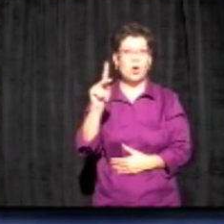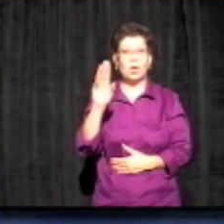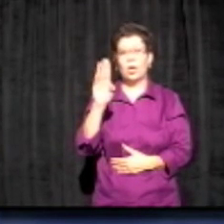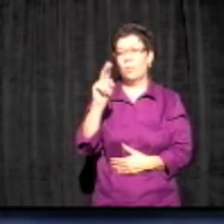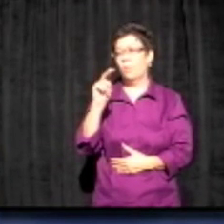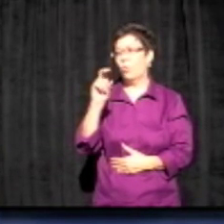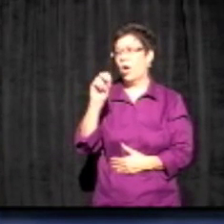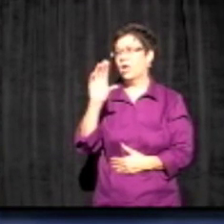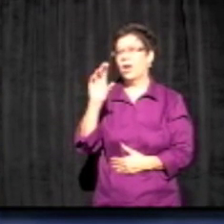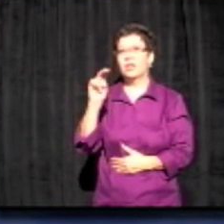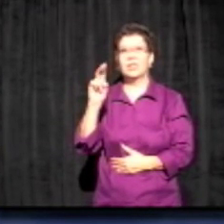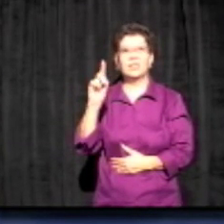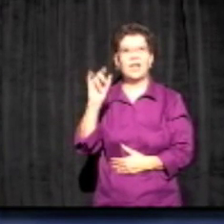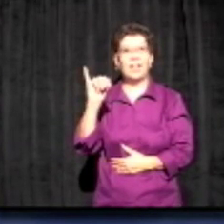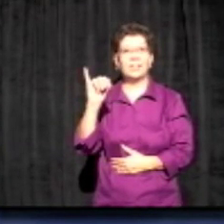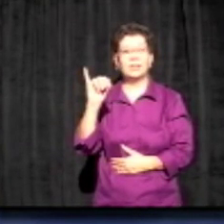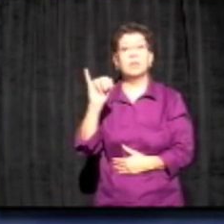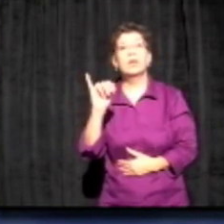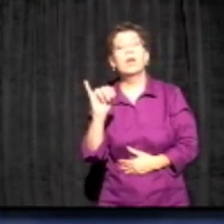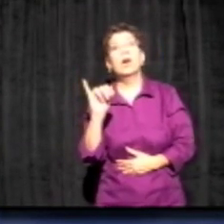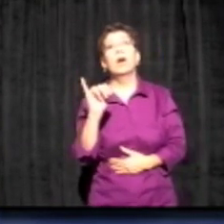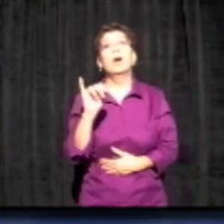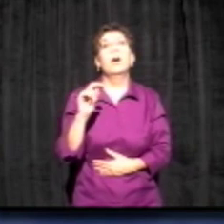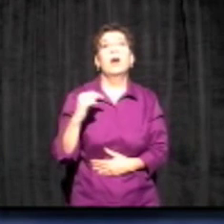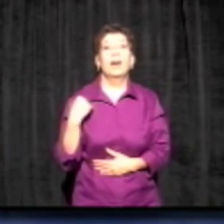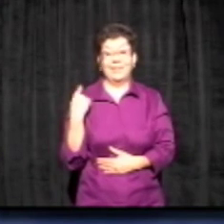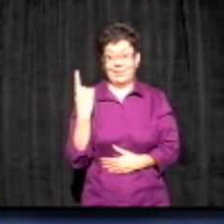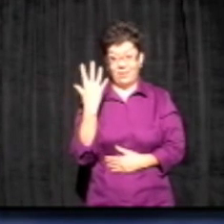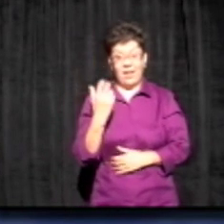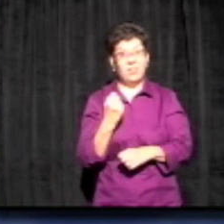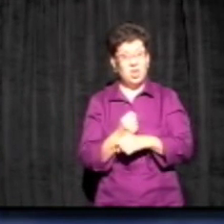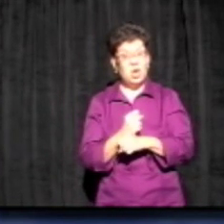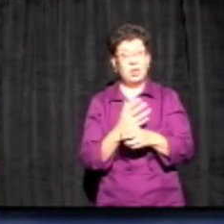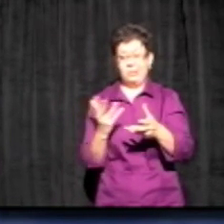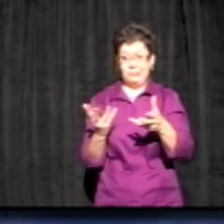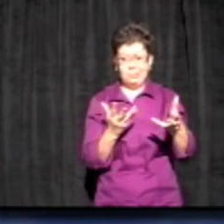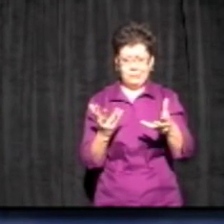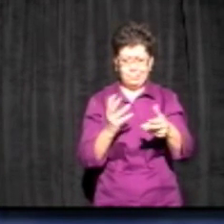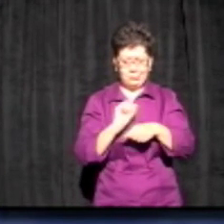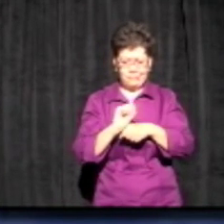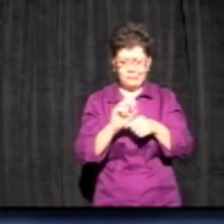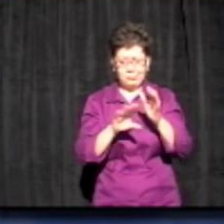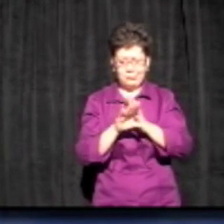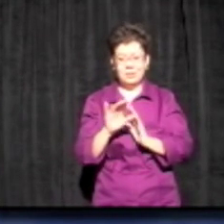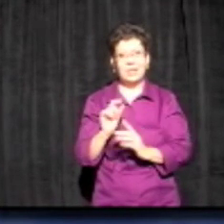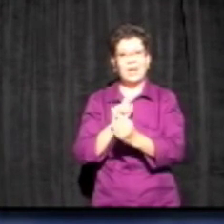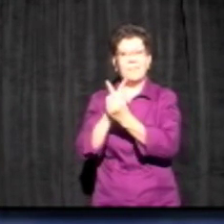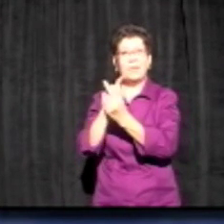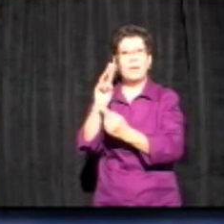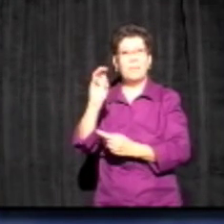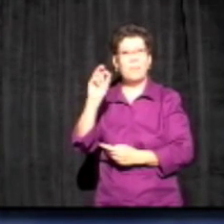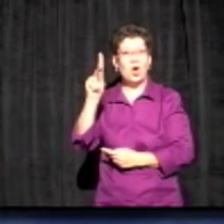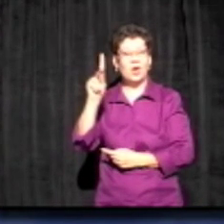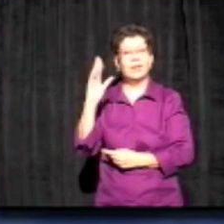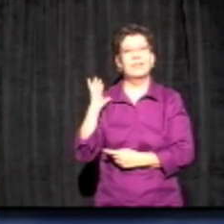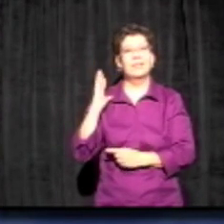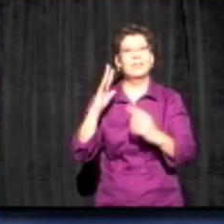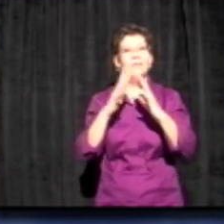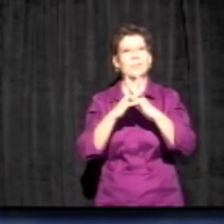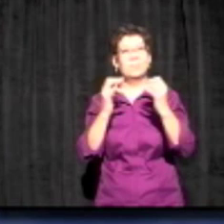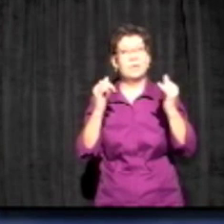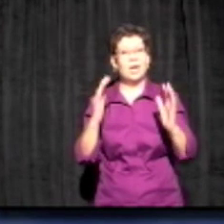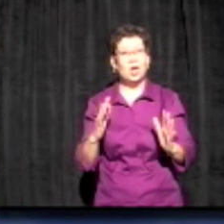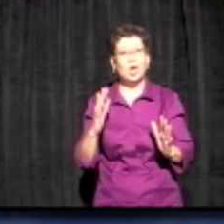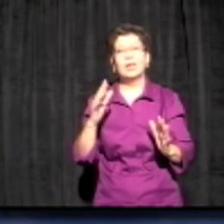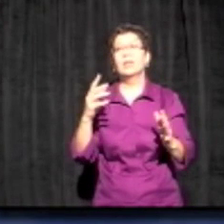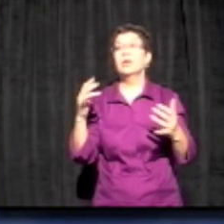the best things that happened to me on this 5-year journey was meeting Mark. Mark was a football player, injured